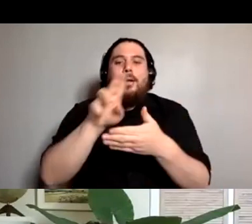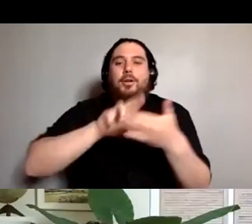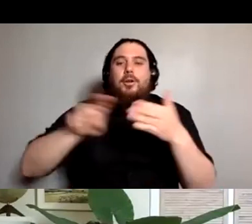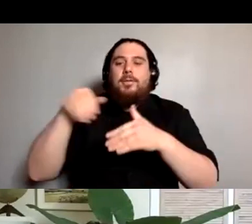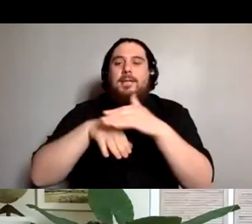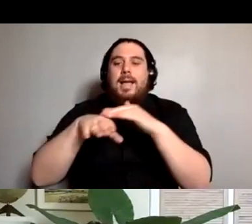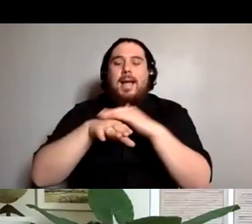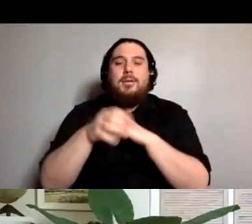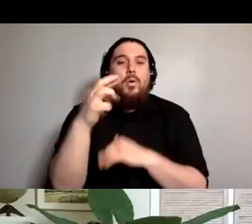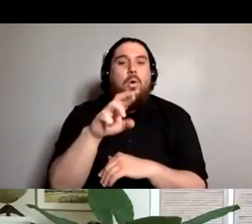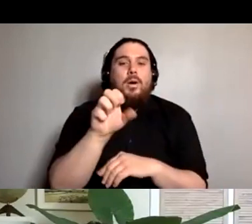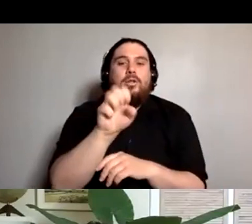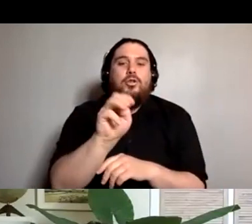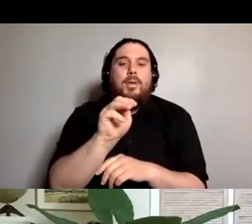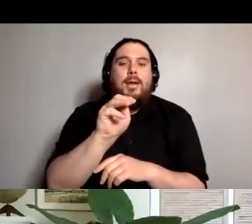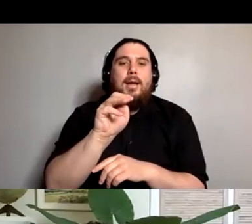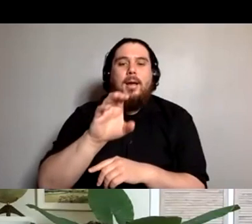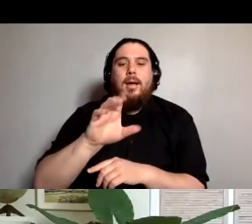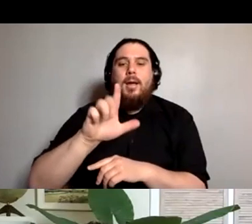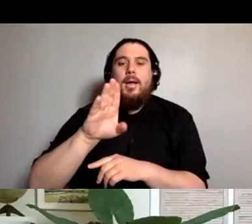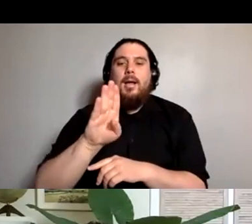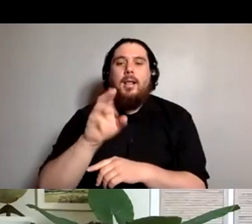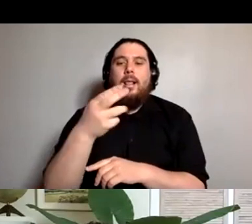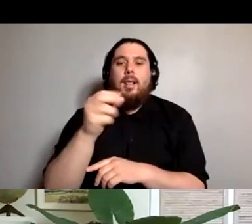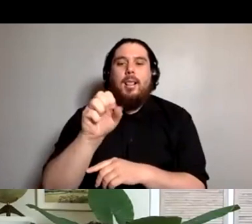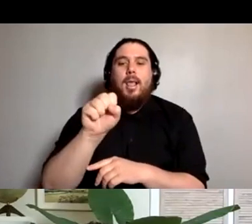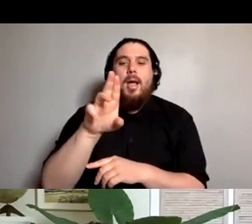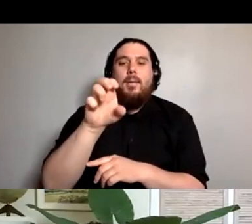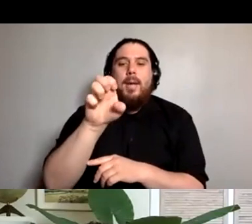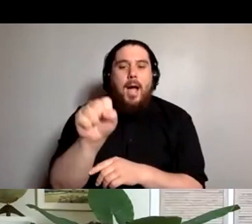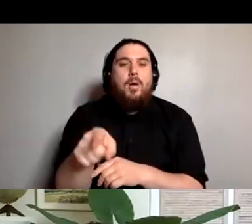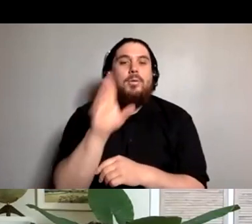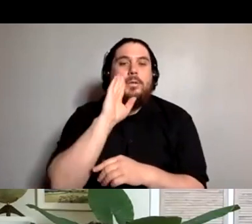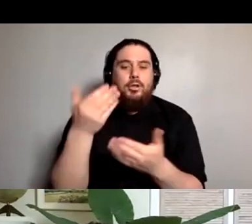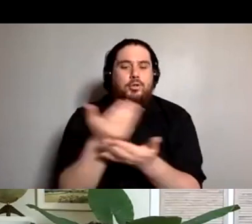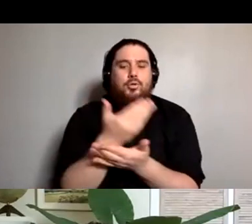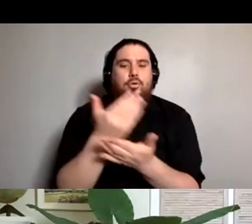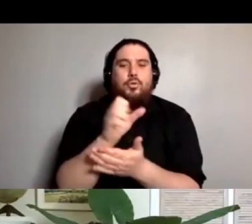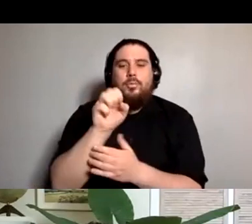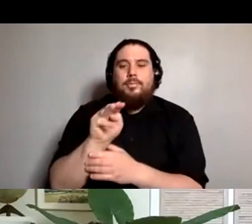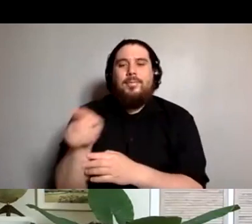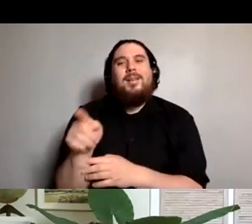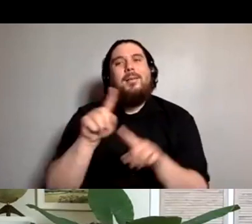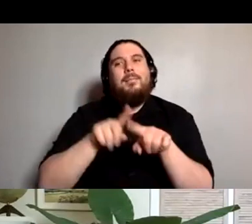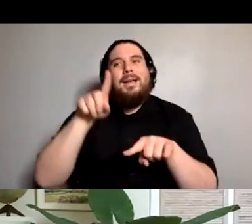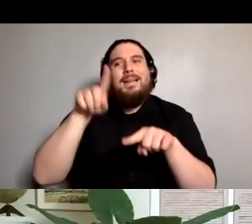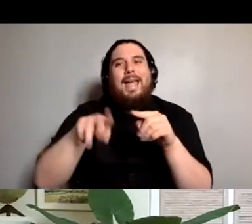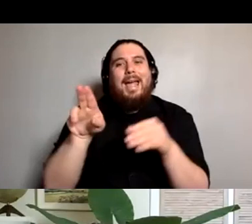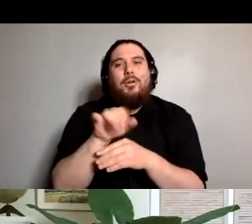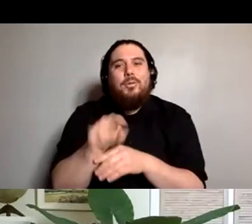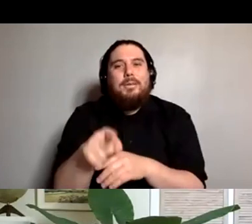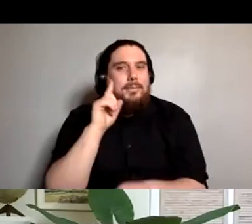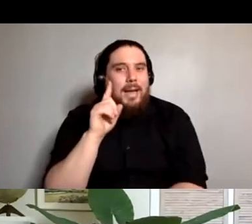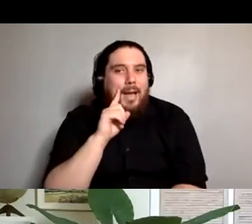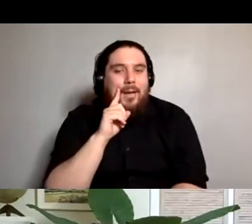Clubhouse. I just noticed it's a new social media forum that, of course, is not accessible to people who are deaf. But anyway, the